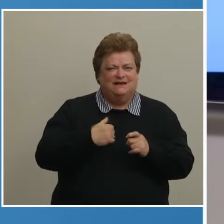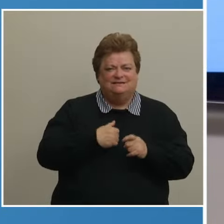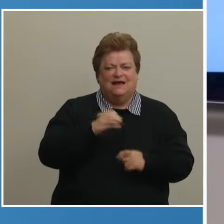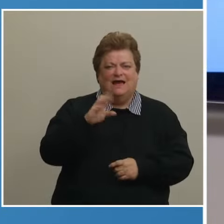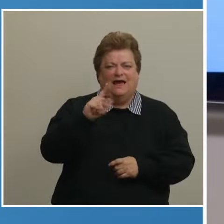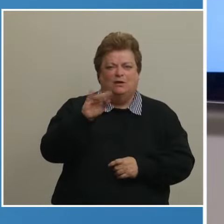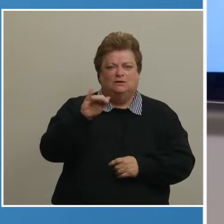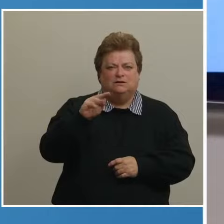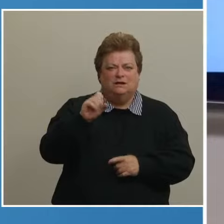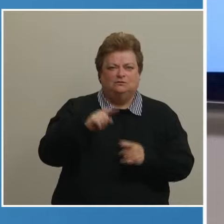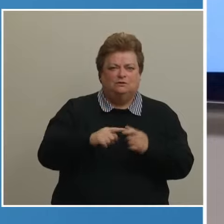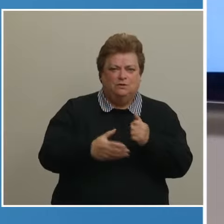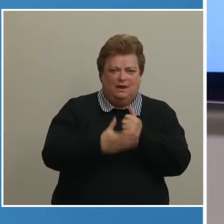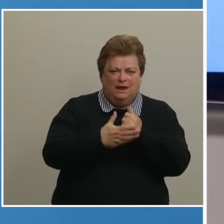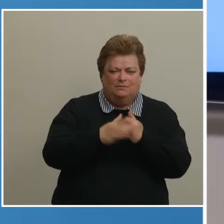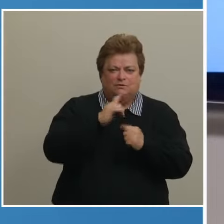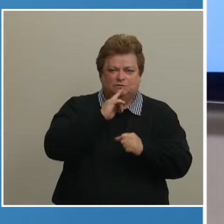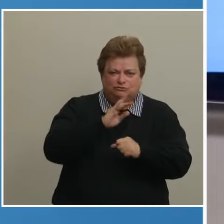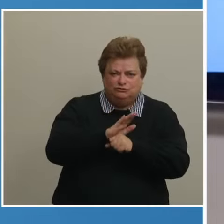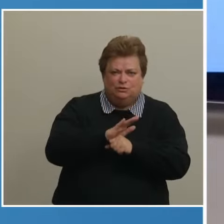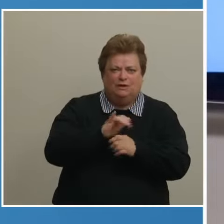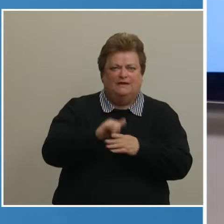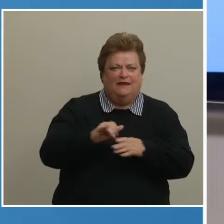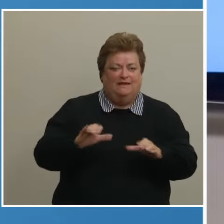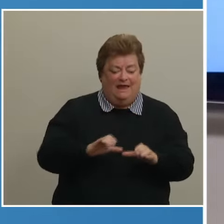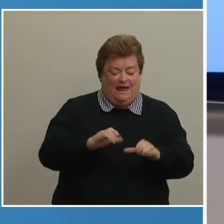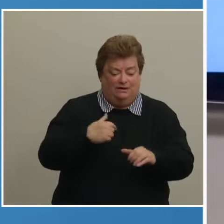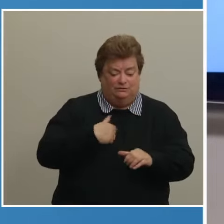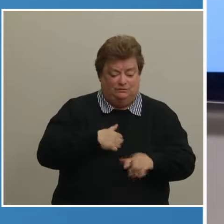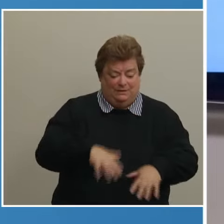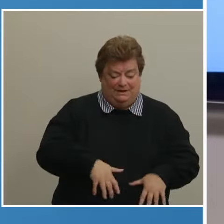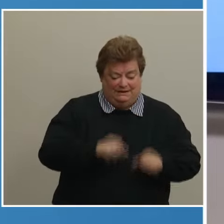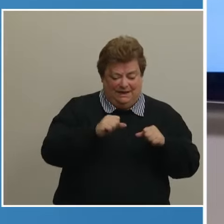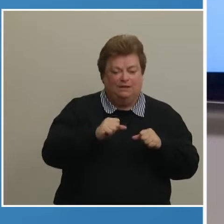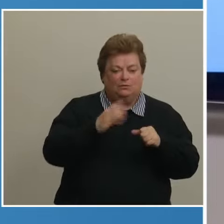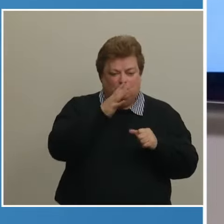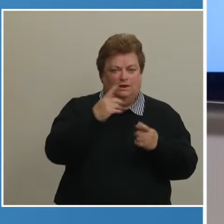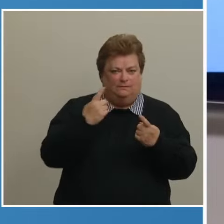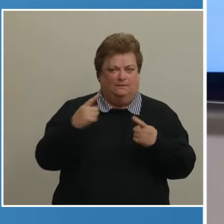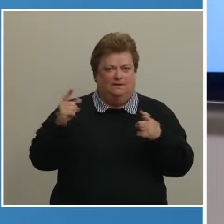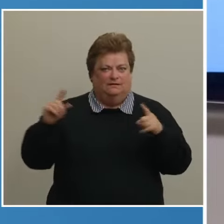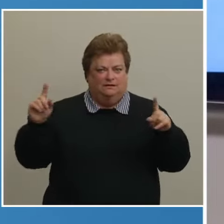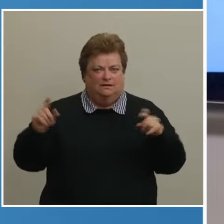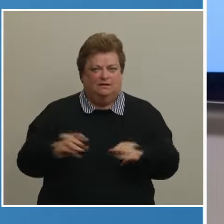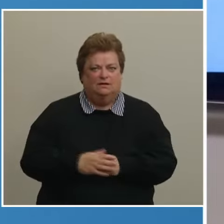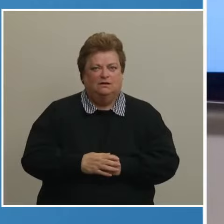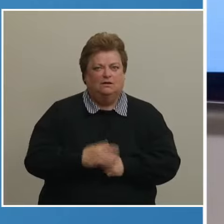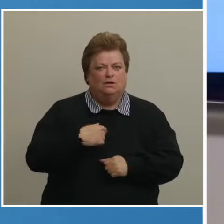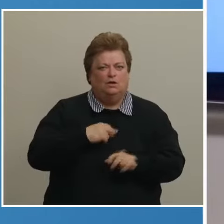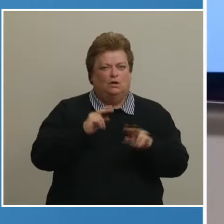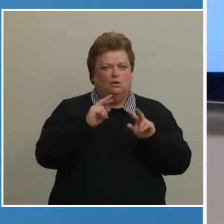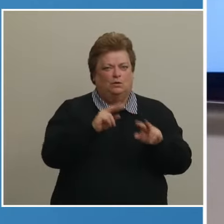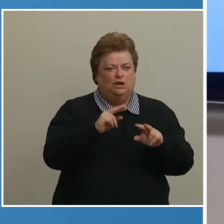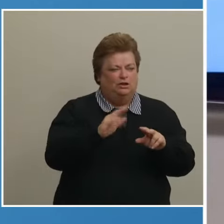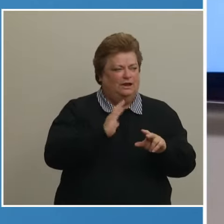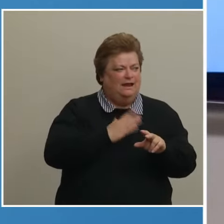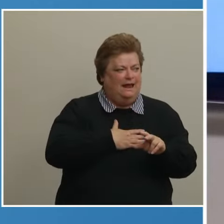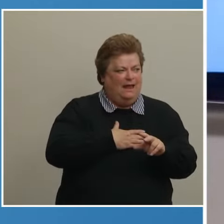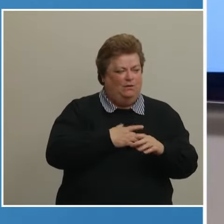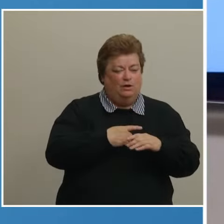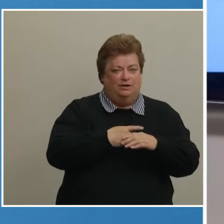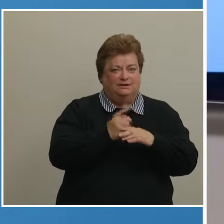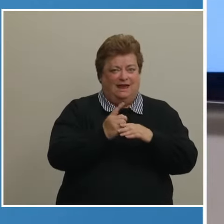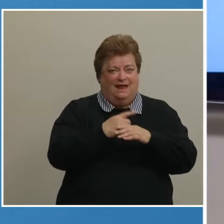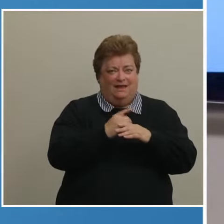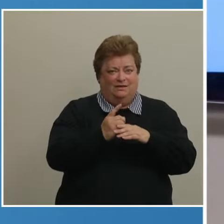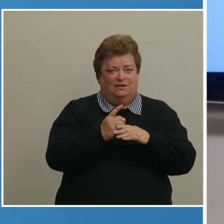outcomes to help ensure that actions we take are effective. When we look at our dial metrics, last